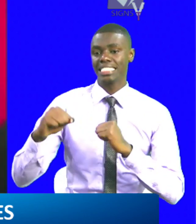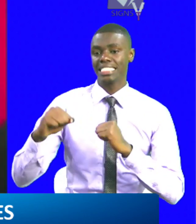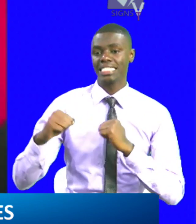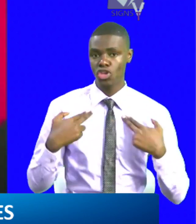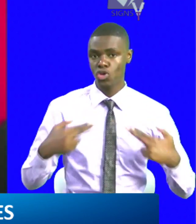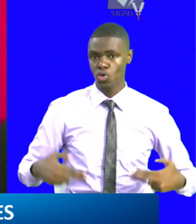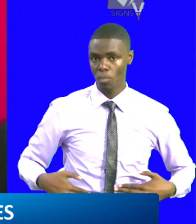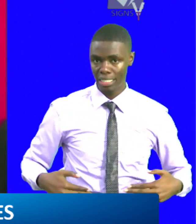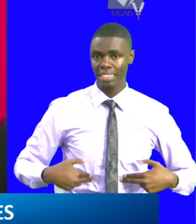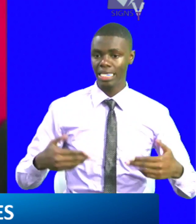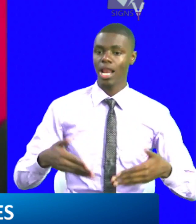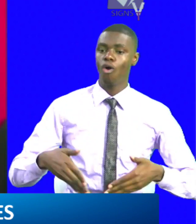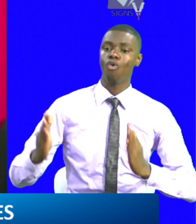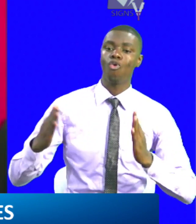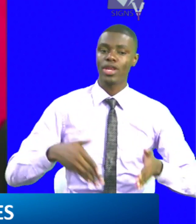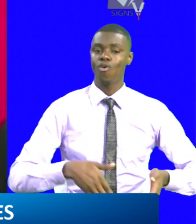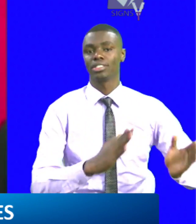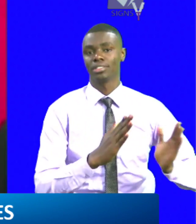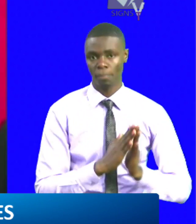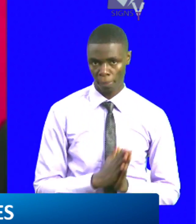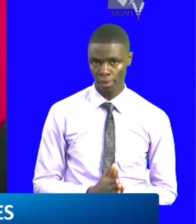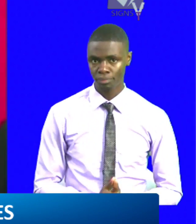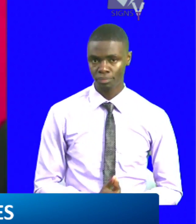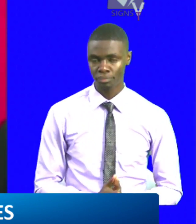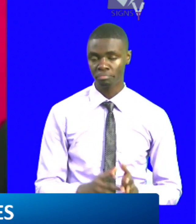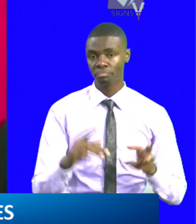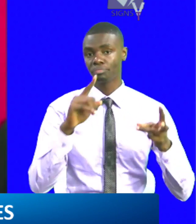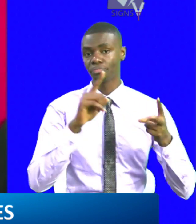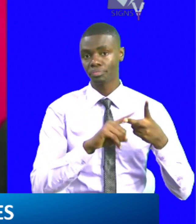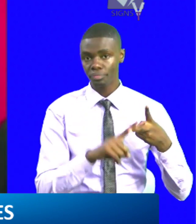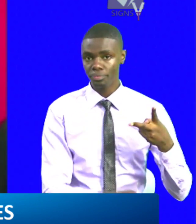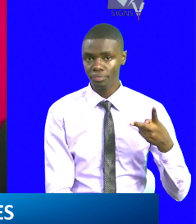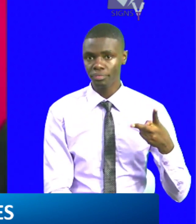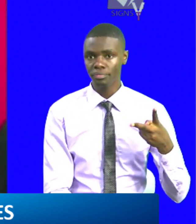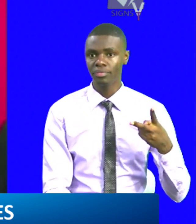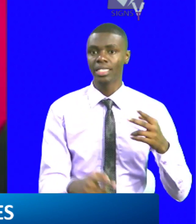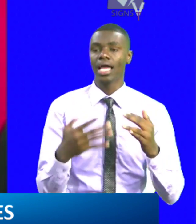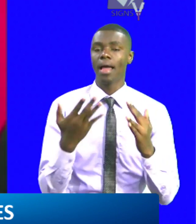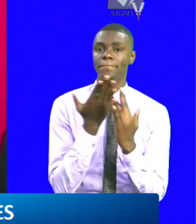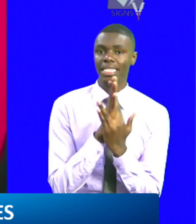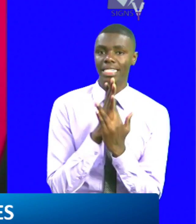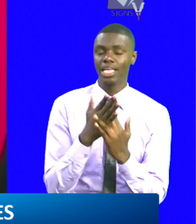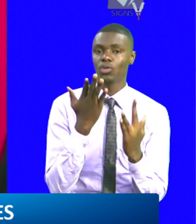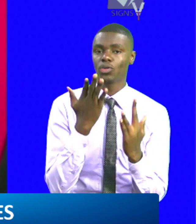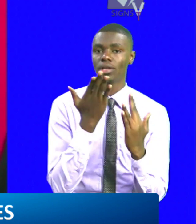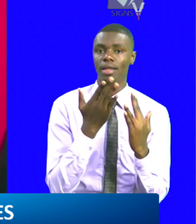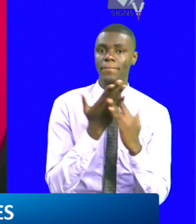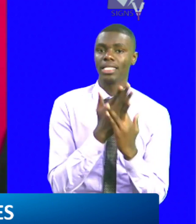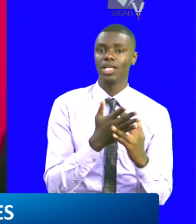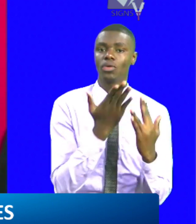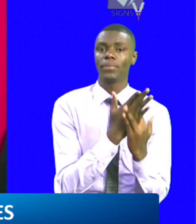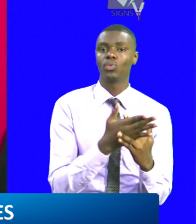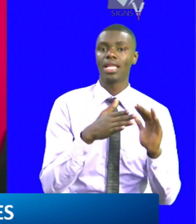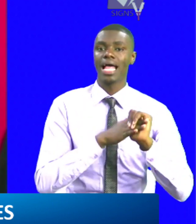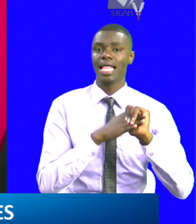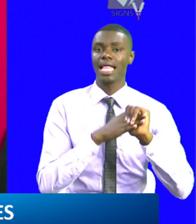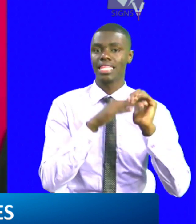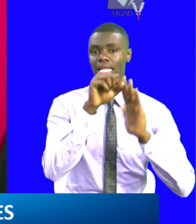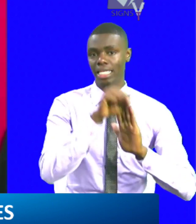steadily spiral into a humanitarian catastrophe. Our meeting must address